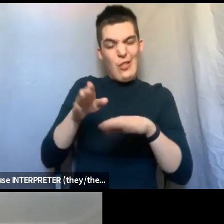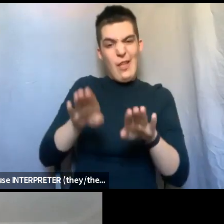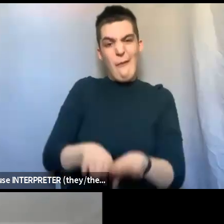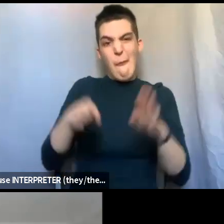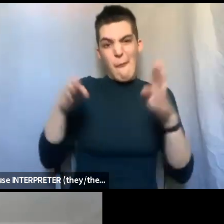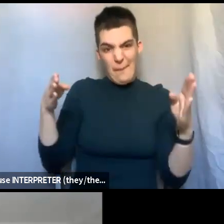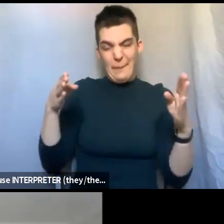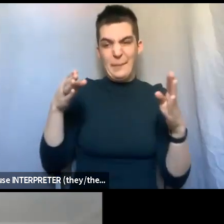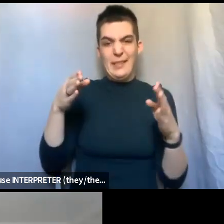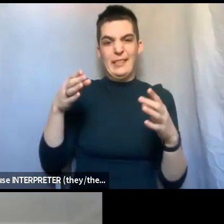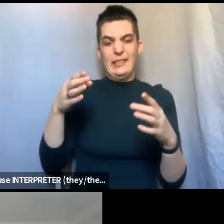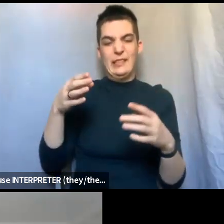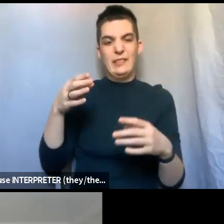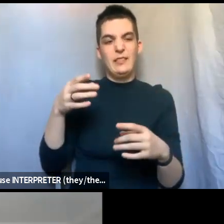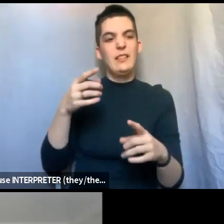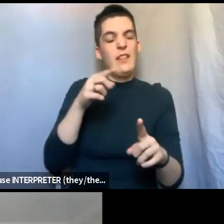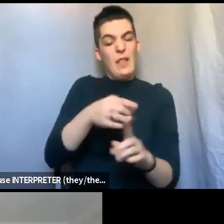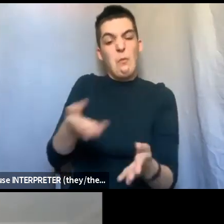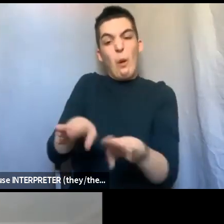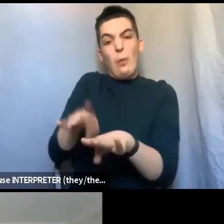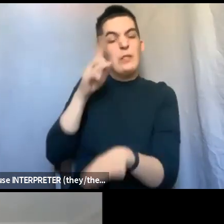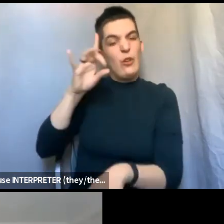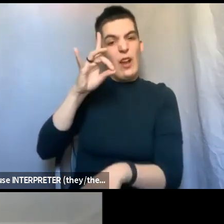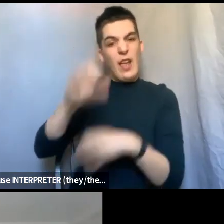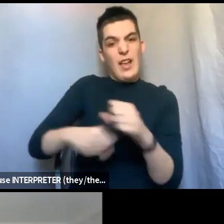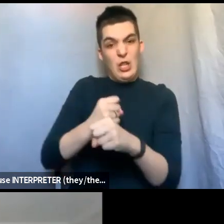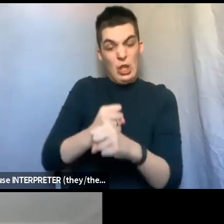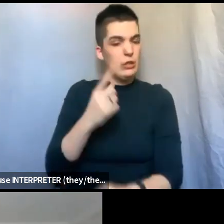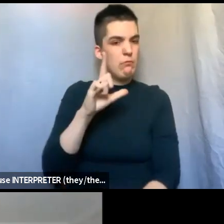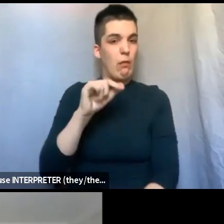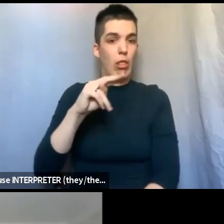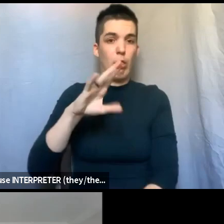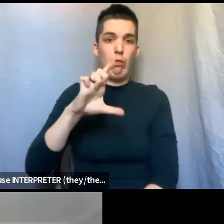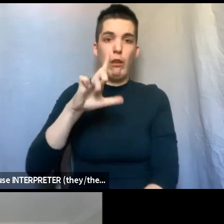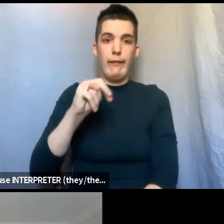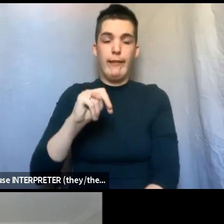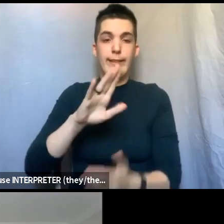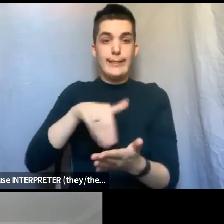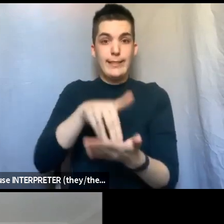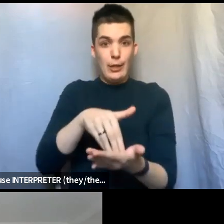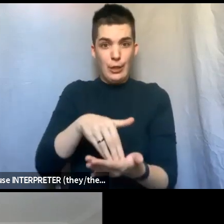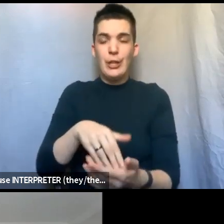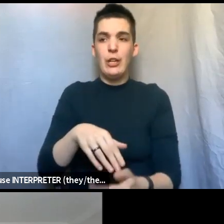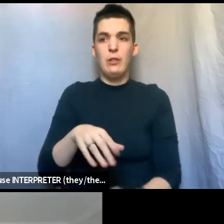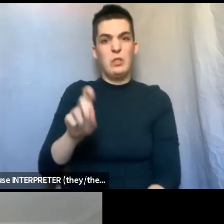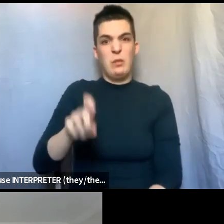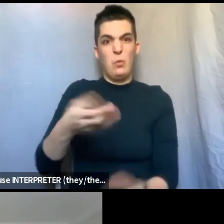failed space. It was going to be turned into a parking lot.